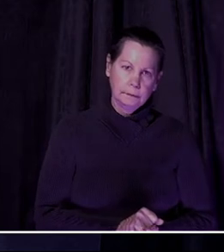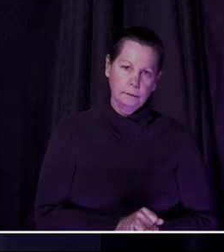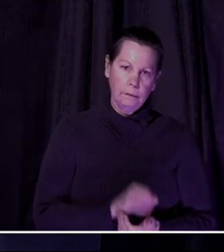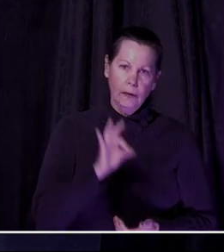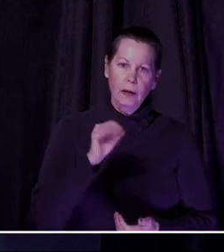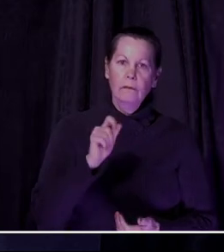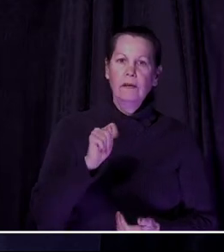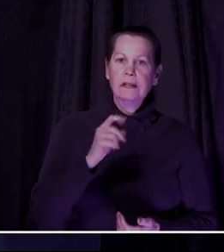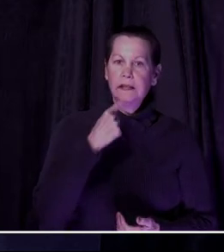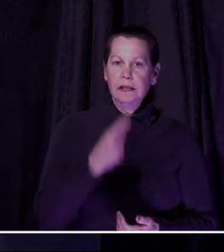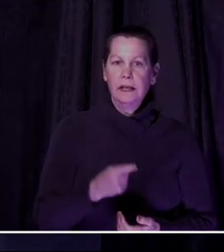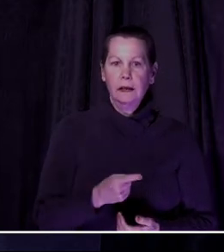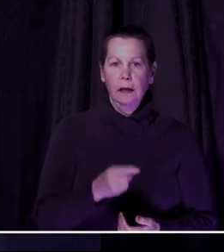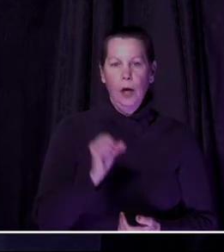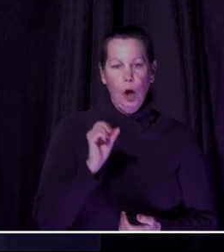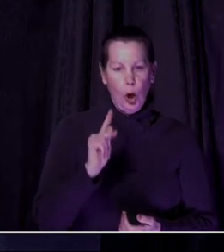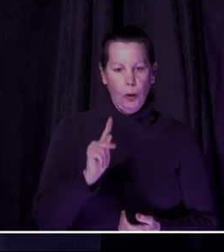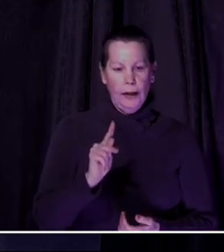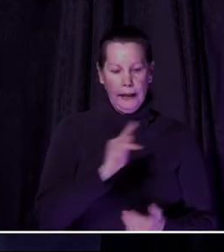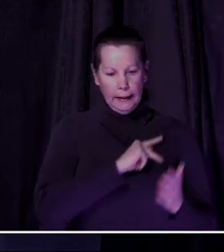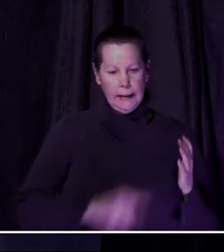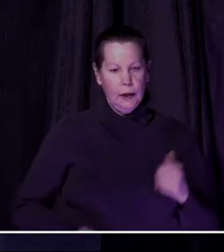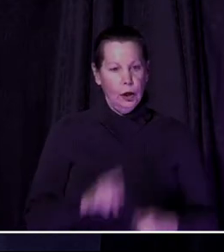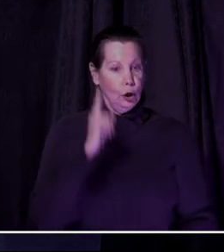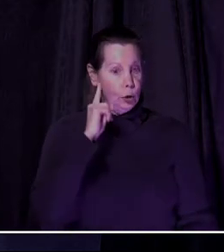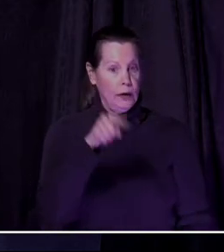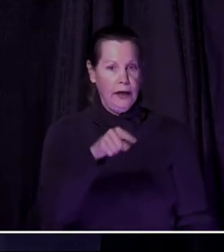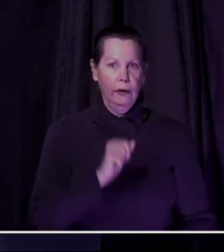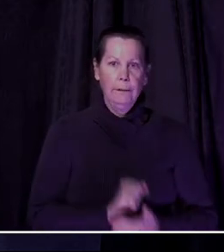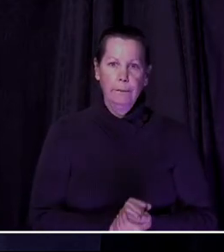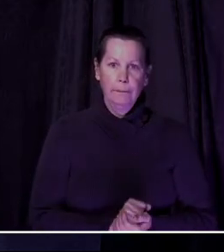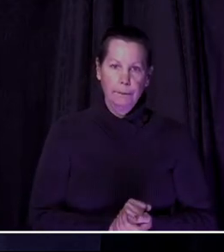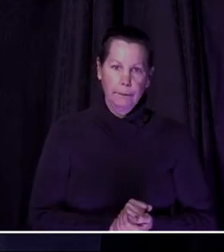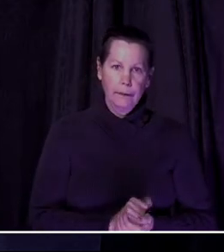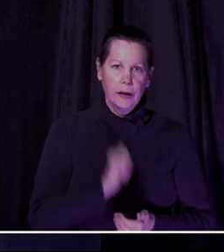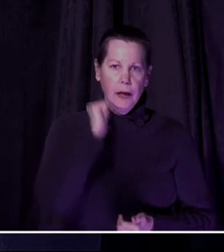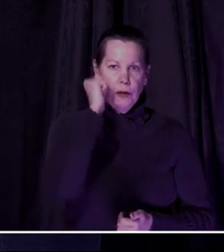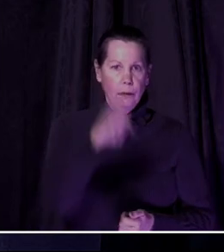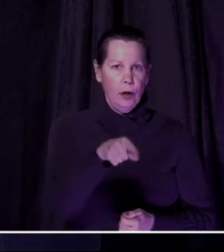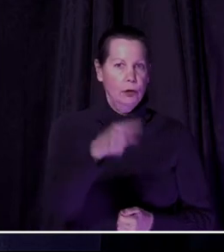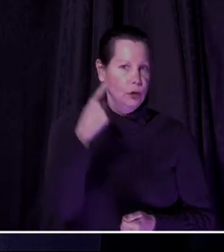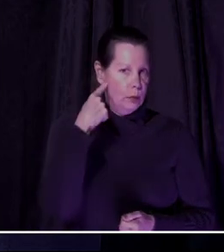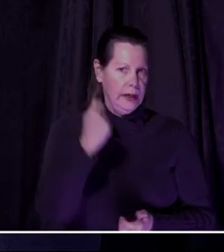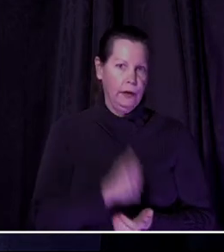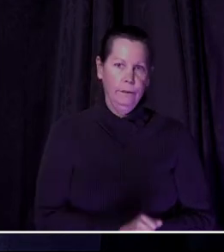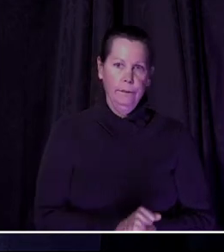Festus said, King, you will hear him. Tomorrow you will hear him.